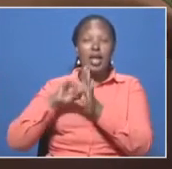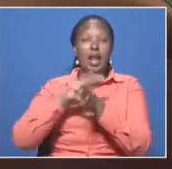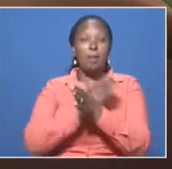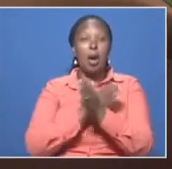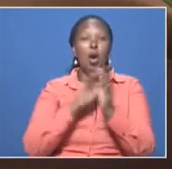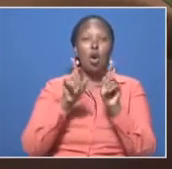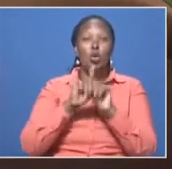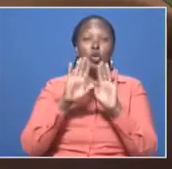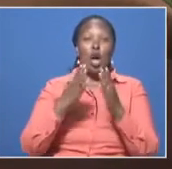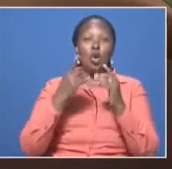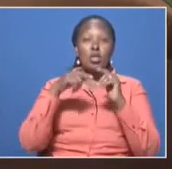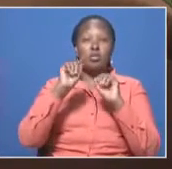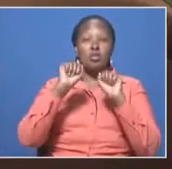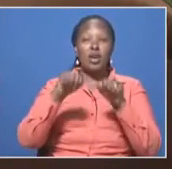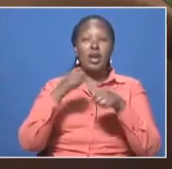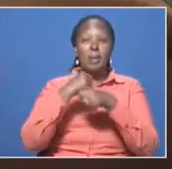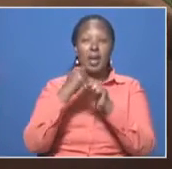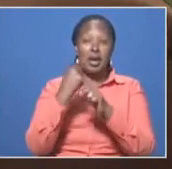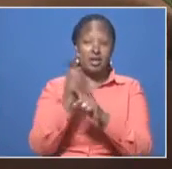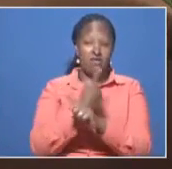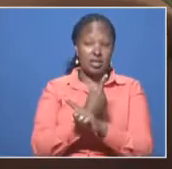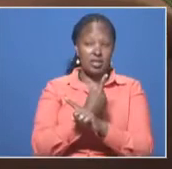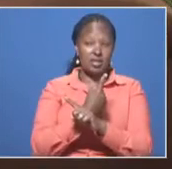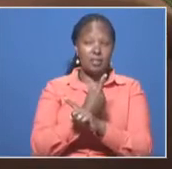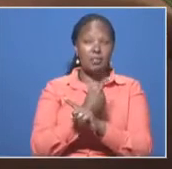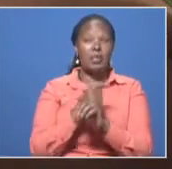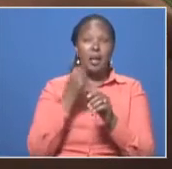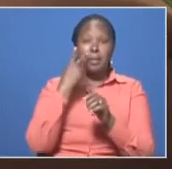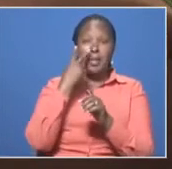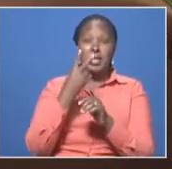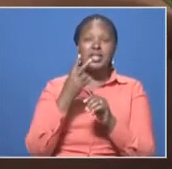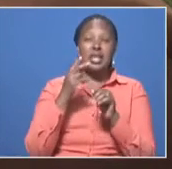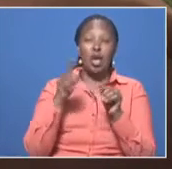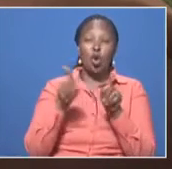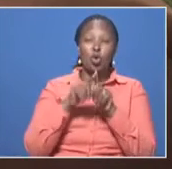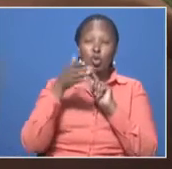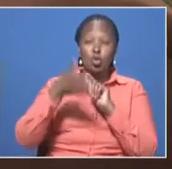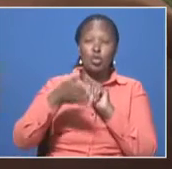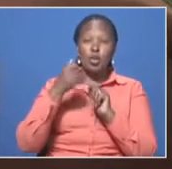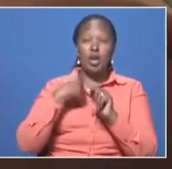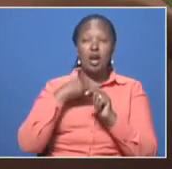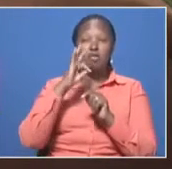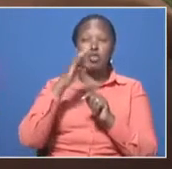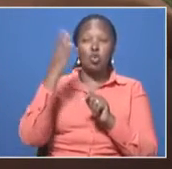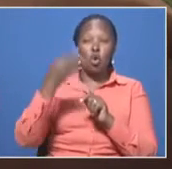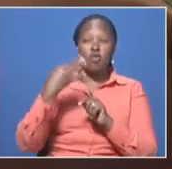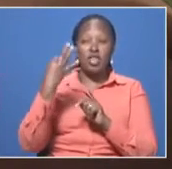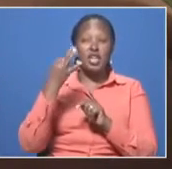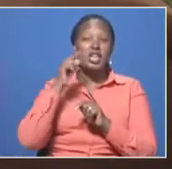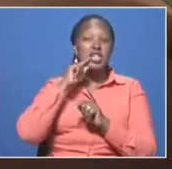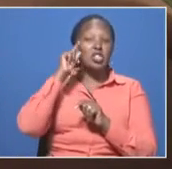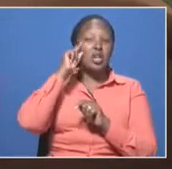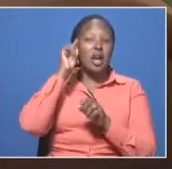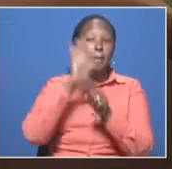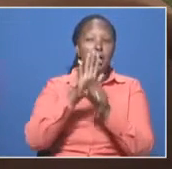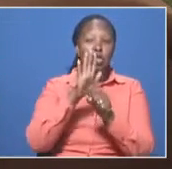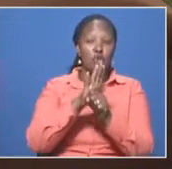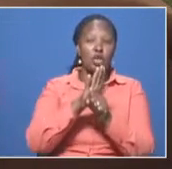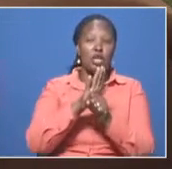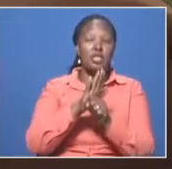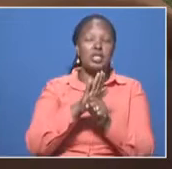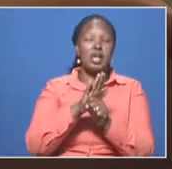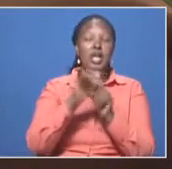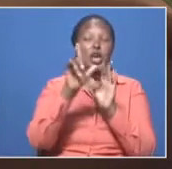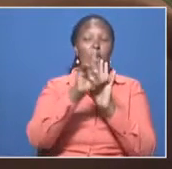they will be able to make a difference. And I see even today we have the two-thirds majority rule, which Parliament has been